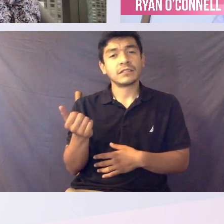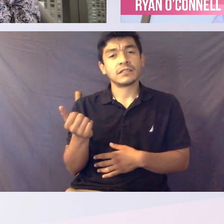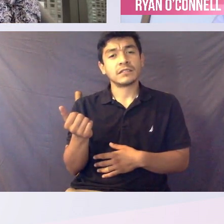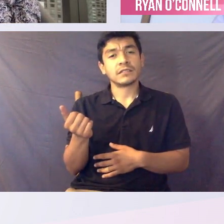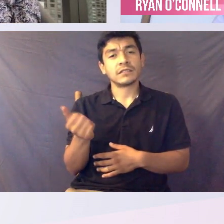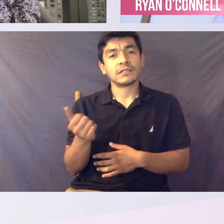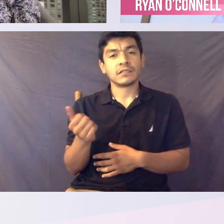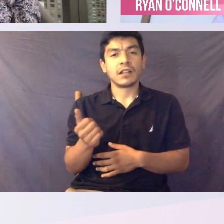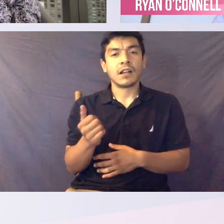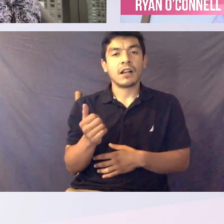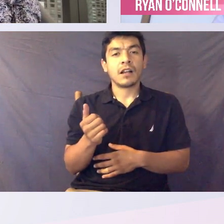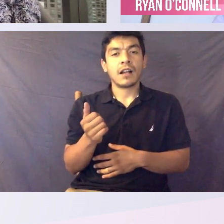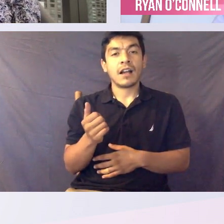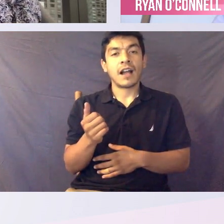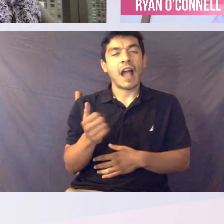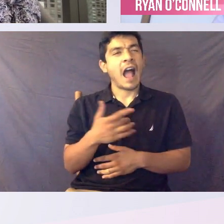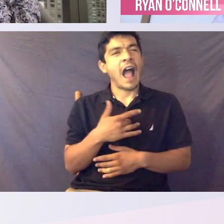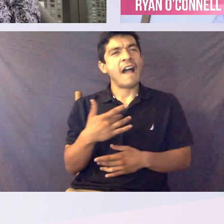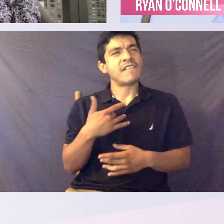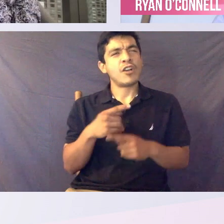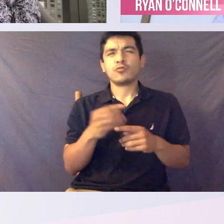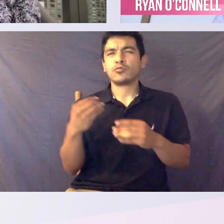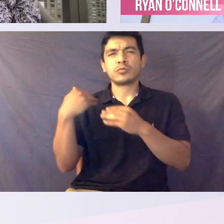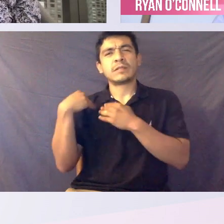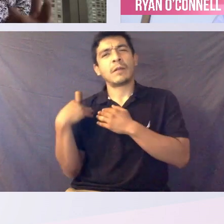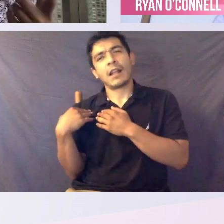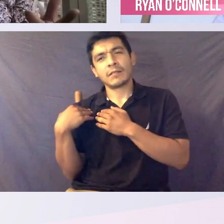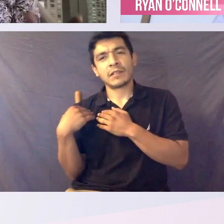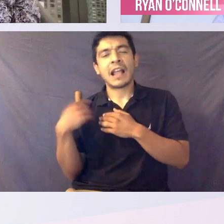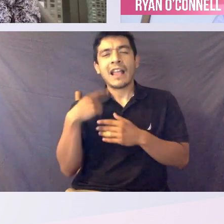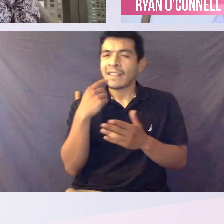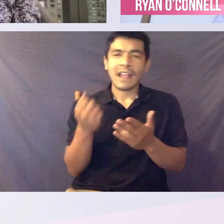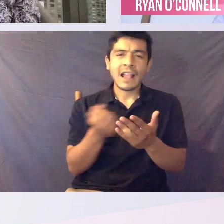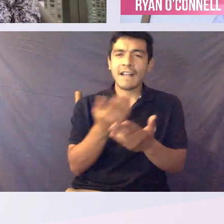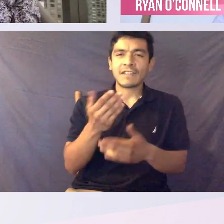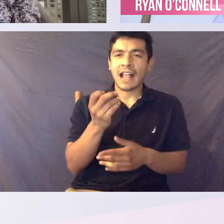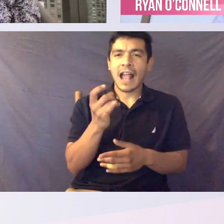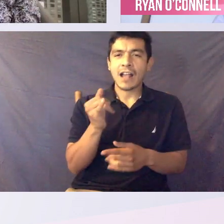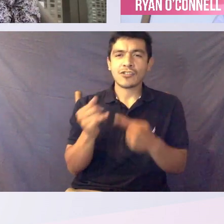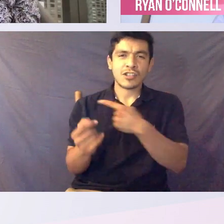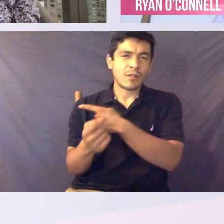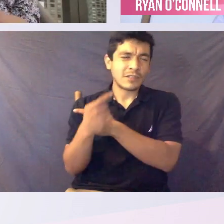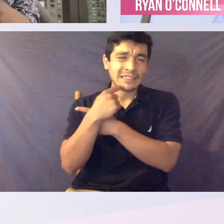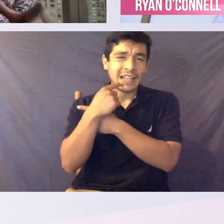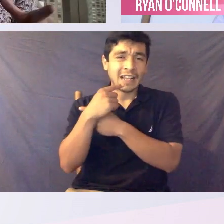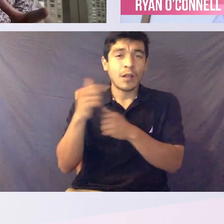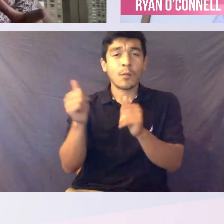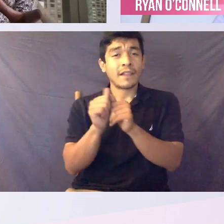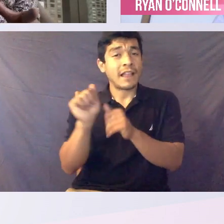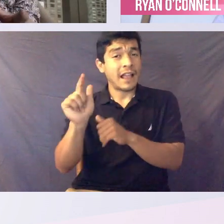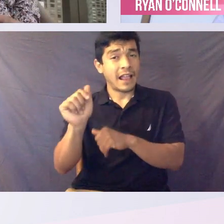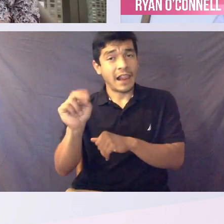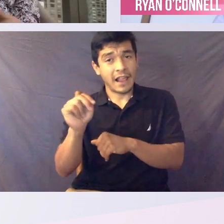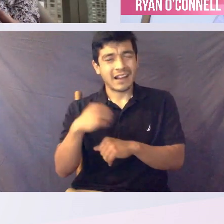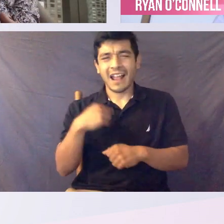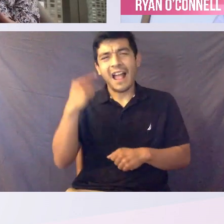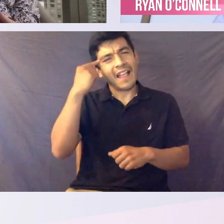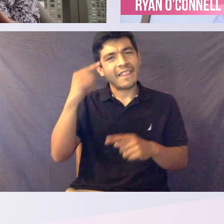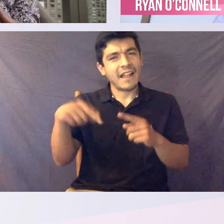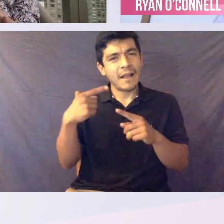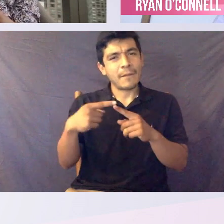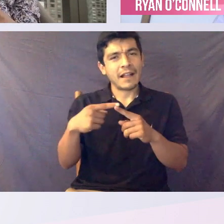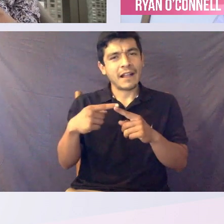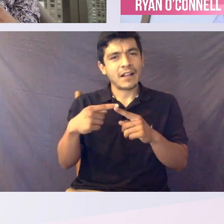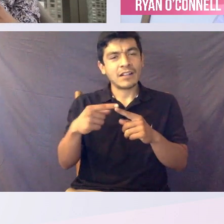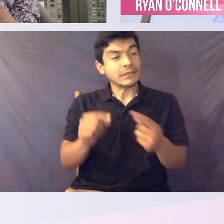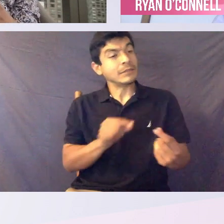the stakes felt too high. I think it's everything that Ashley was just saying in relation to Alan, right? It's like, I think about